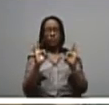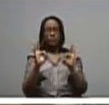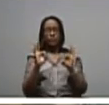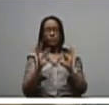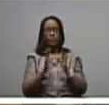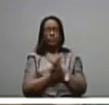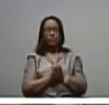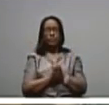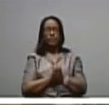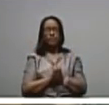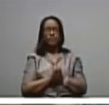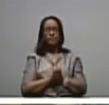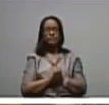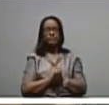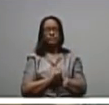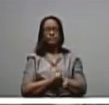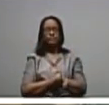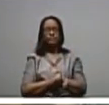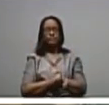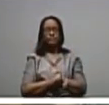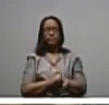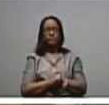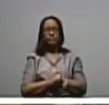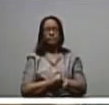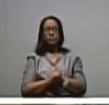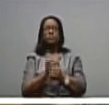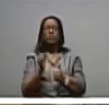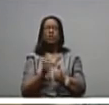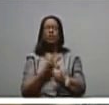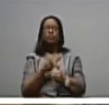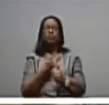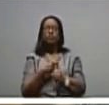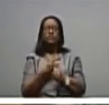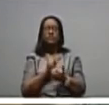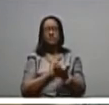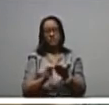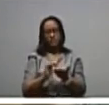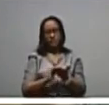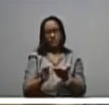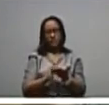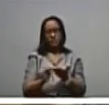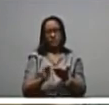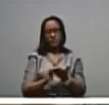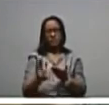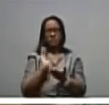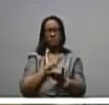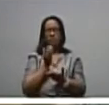So, the first of all, the forgiveness of our sins